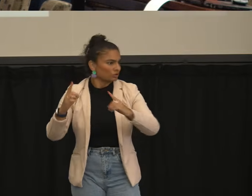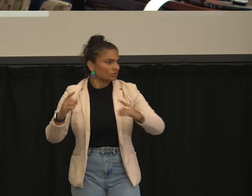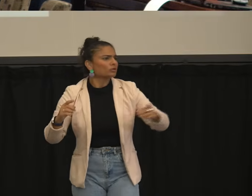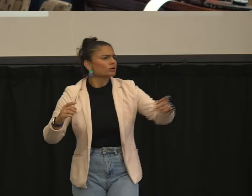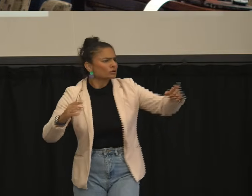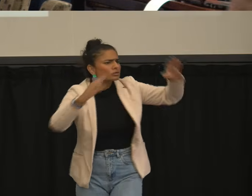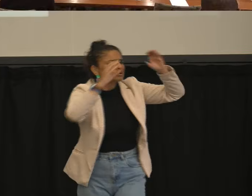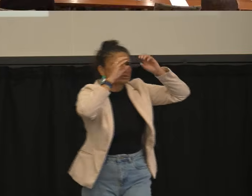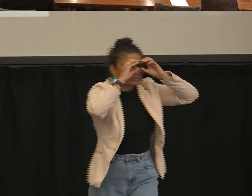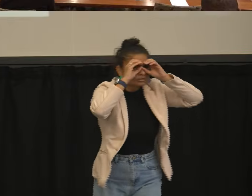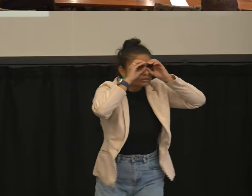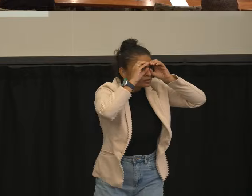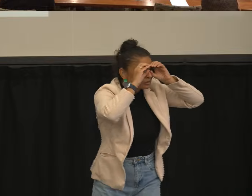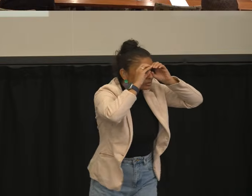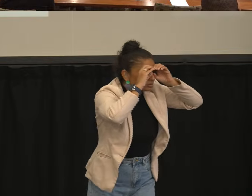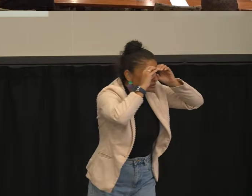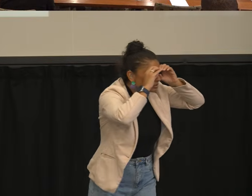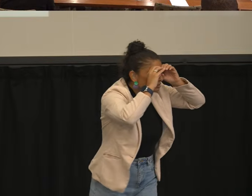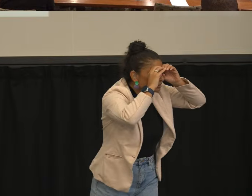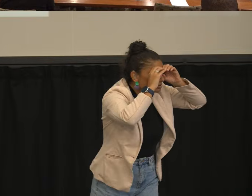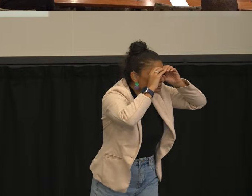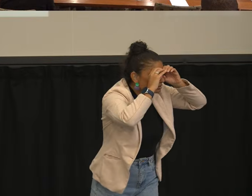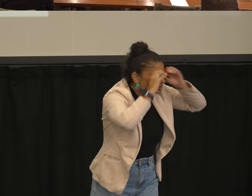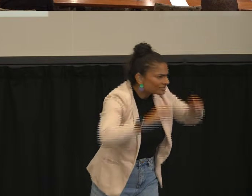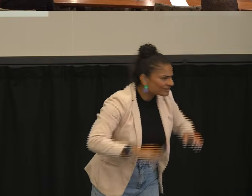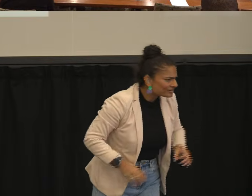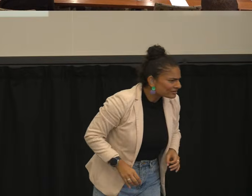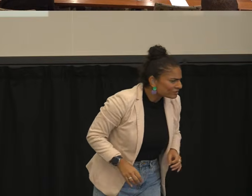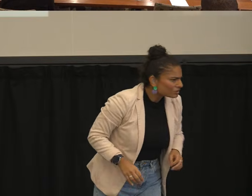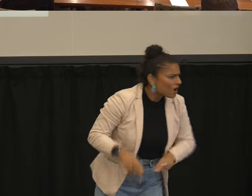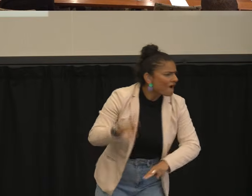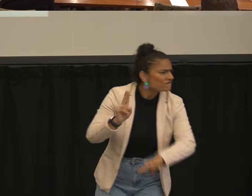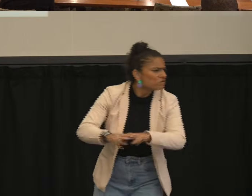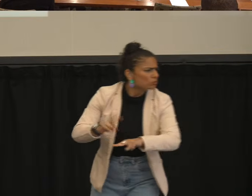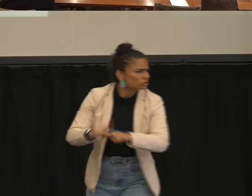Voice in Hands for Deaf in Education.